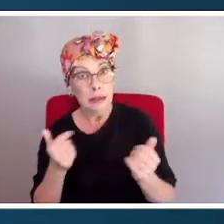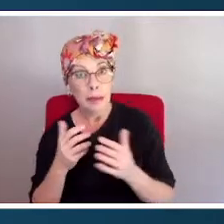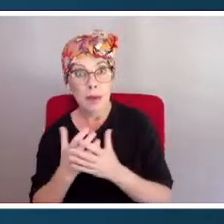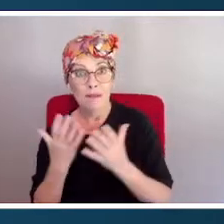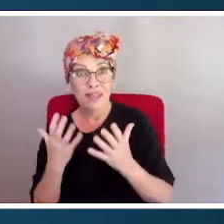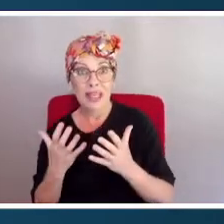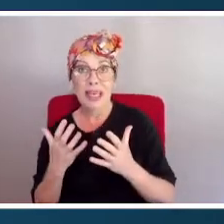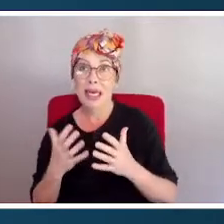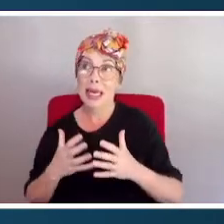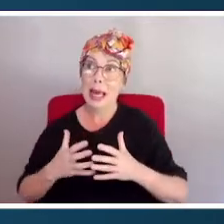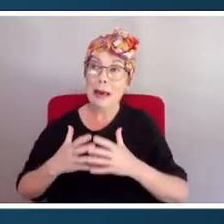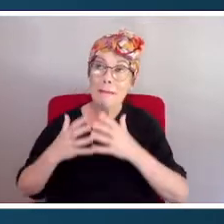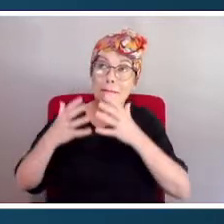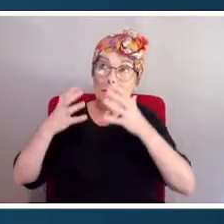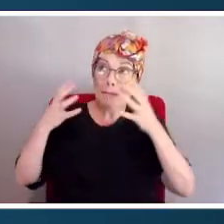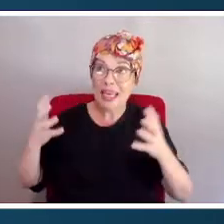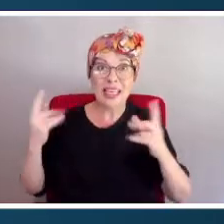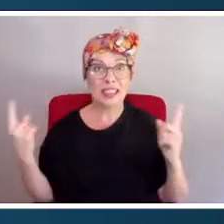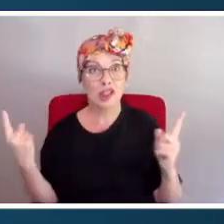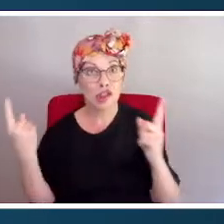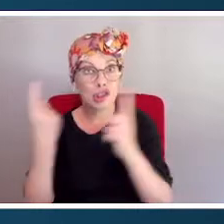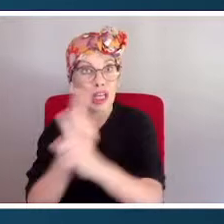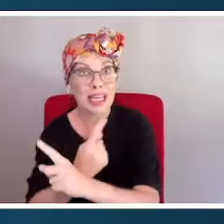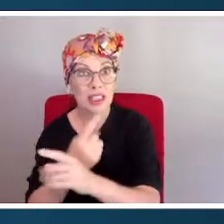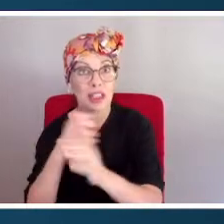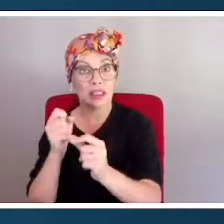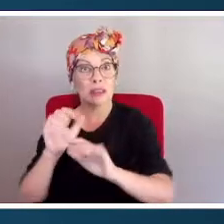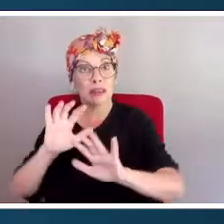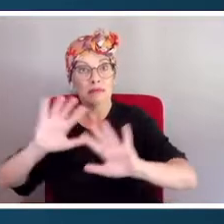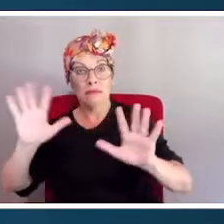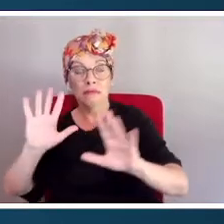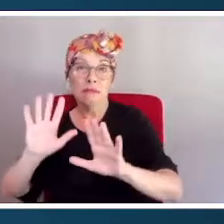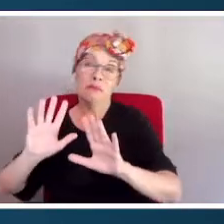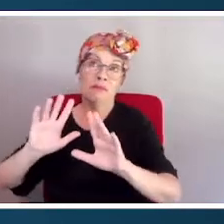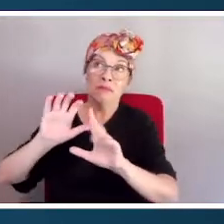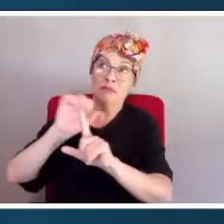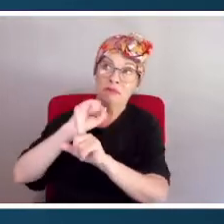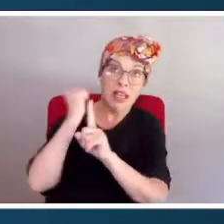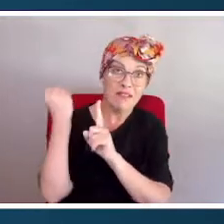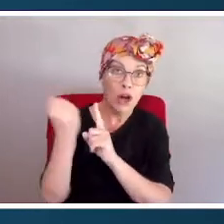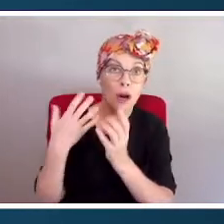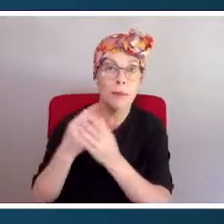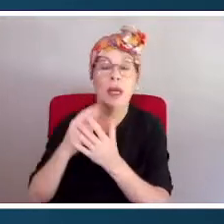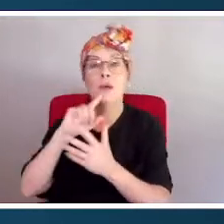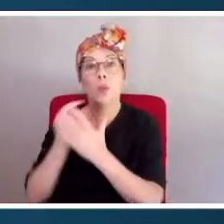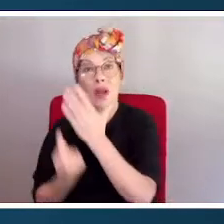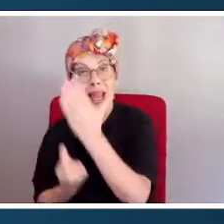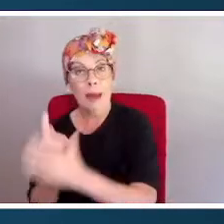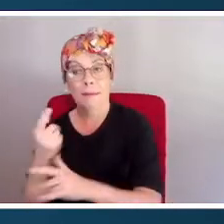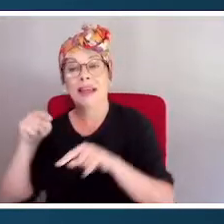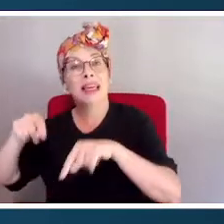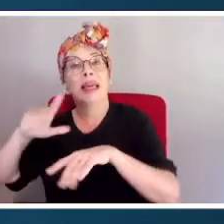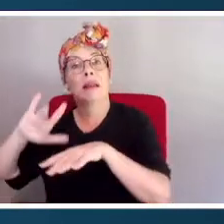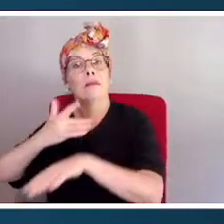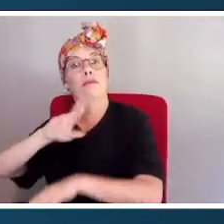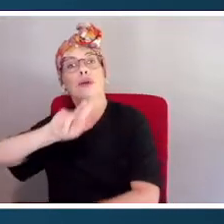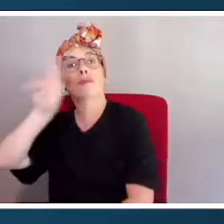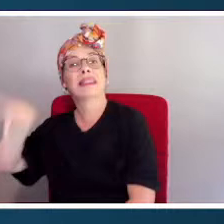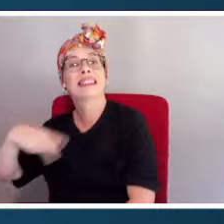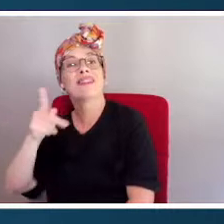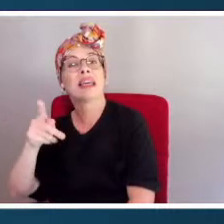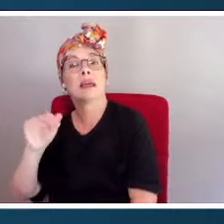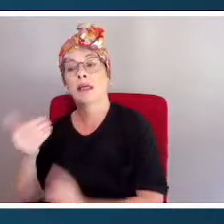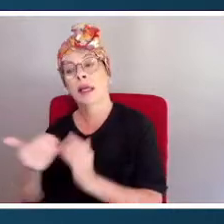geopolitical contestation will play out in the Blue Pacific over the next decades. The center of the